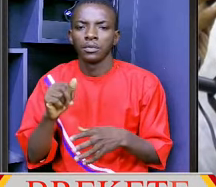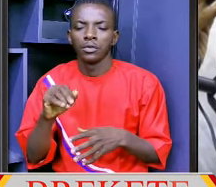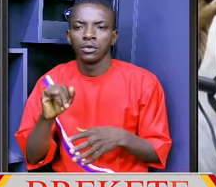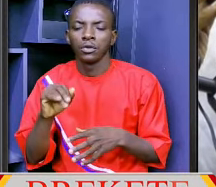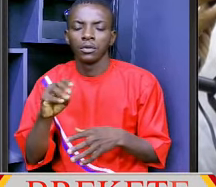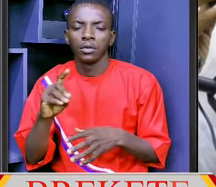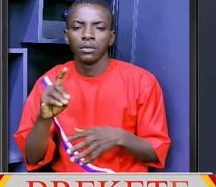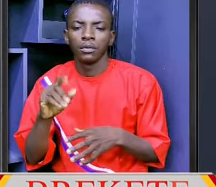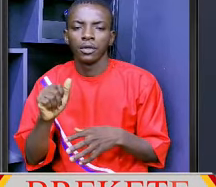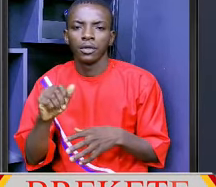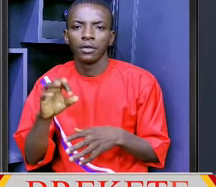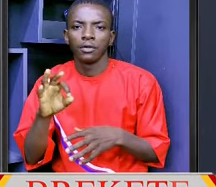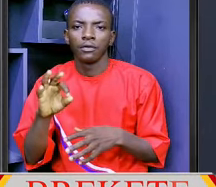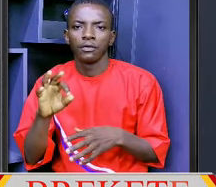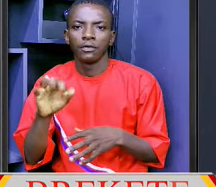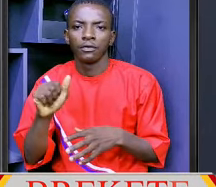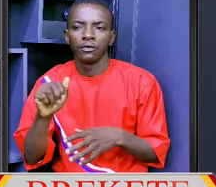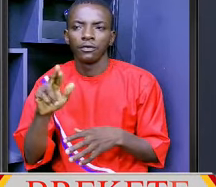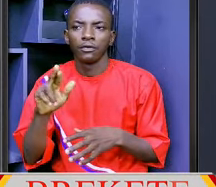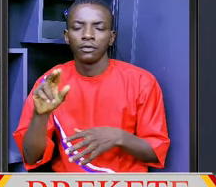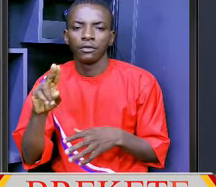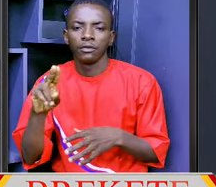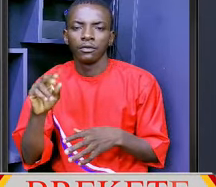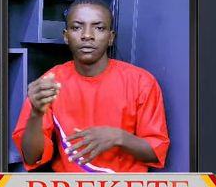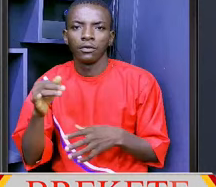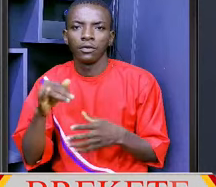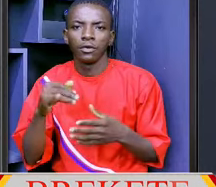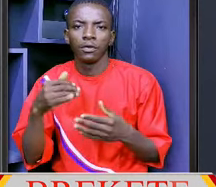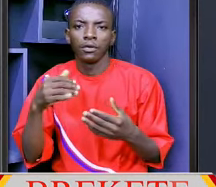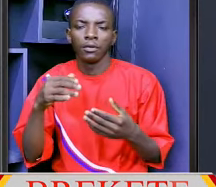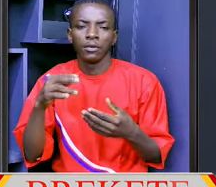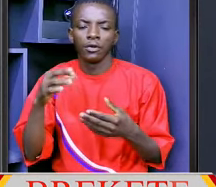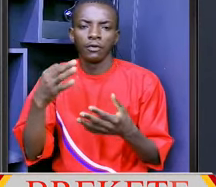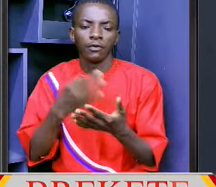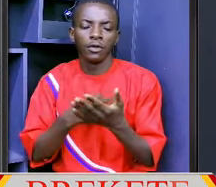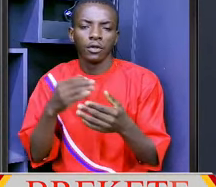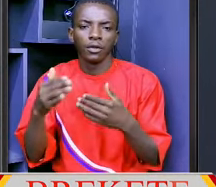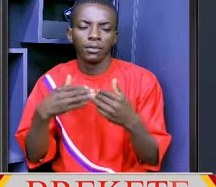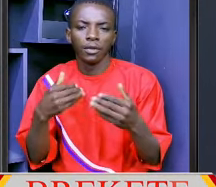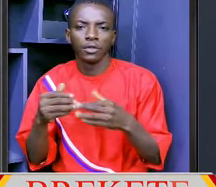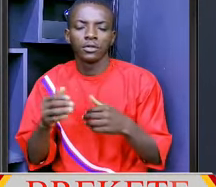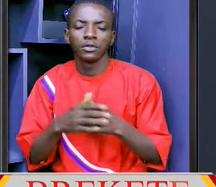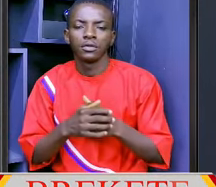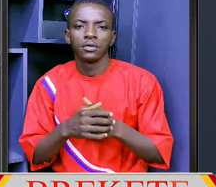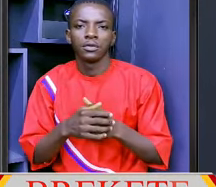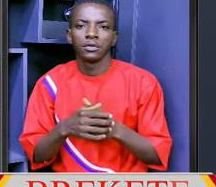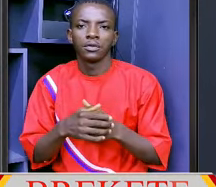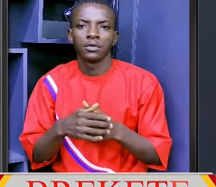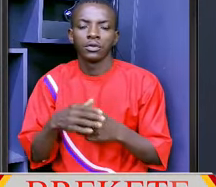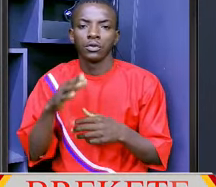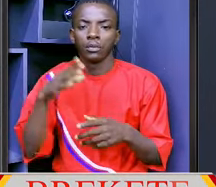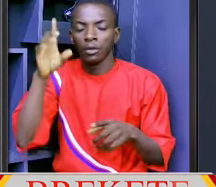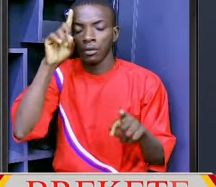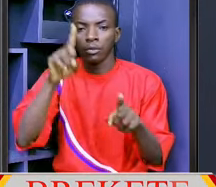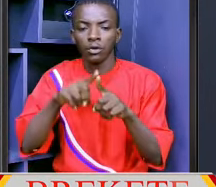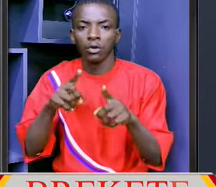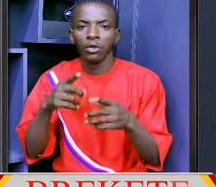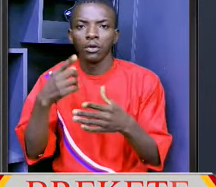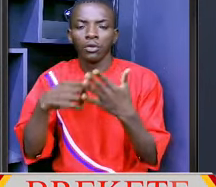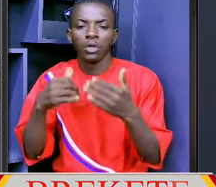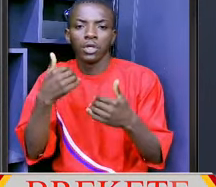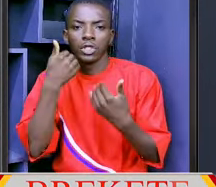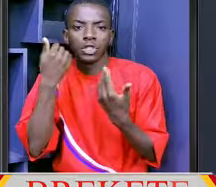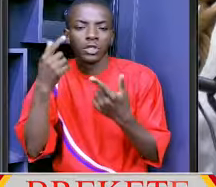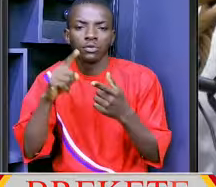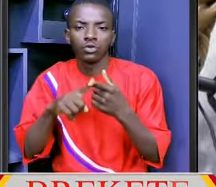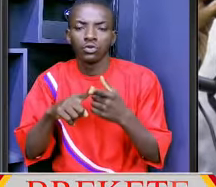elicit your issue about this Fulani man's case. Yes, you too. Yes, sir. Now my brother, you be, but what a